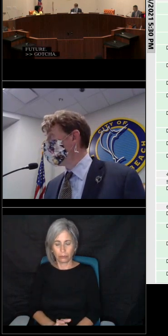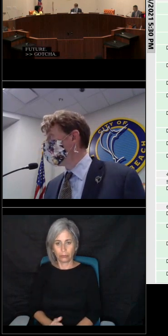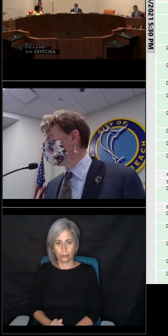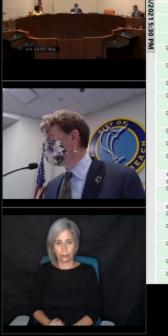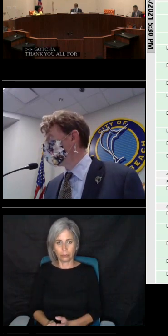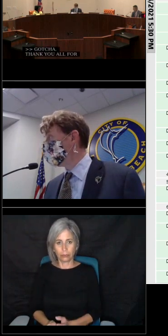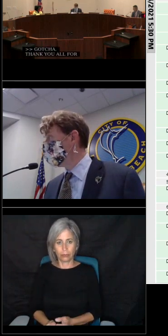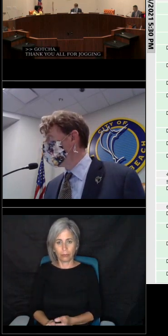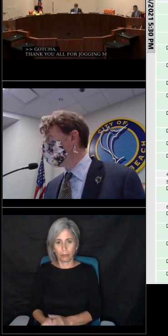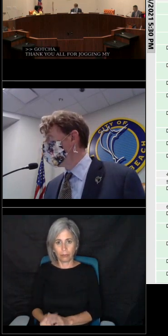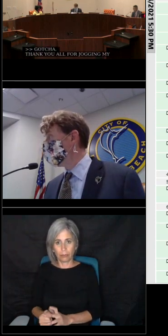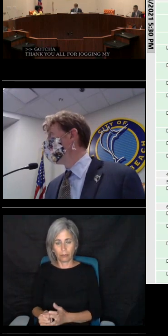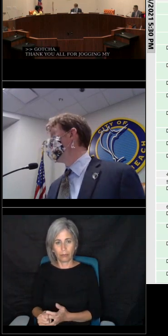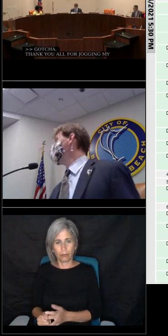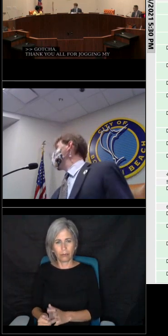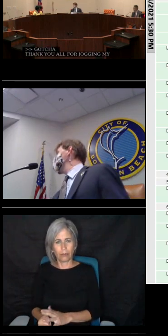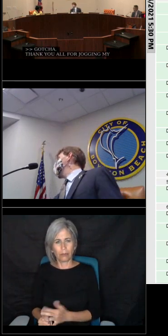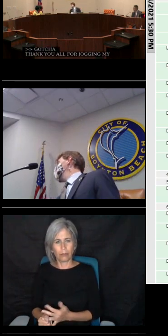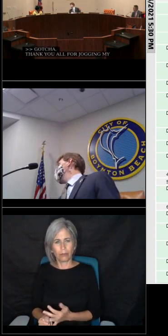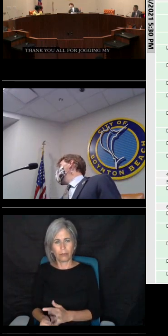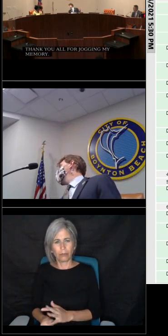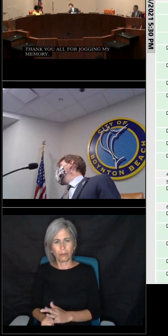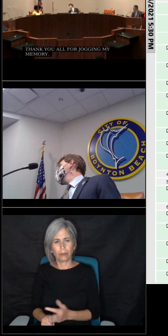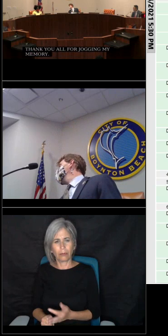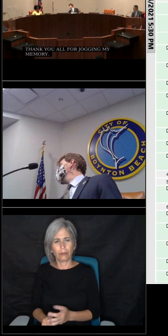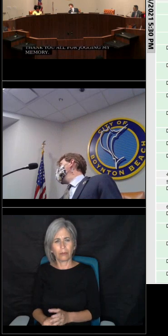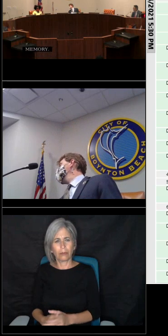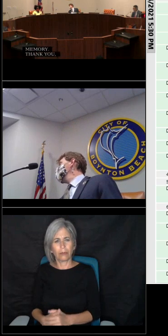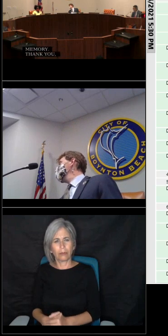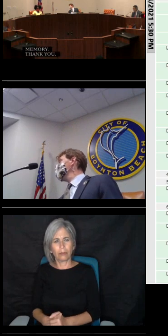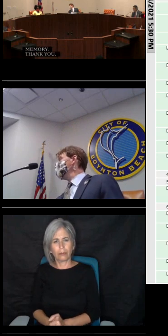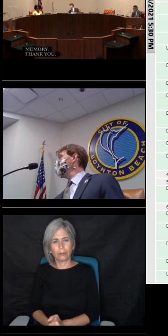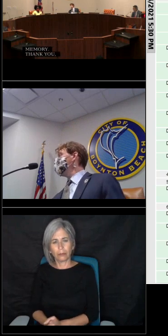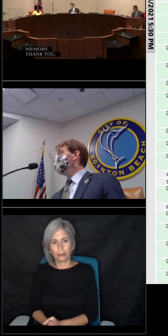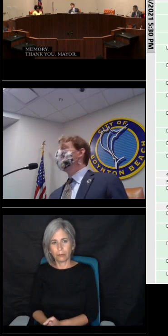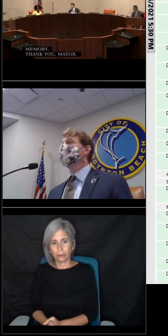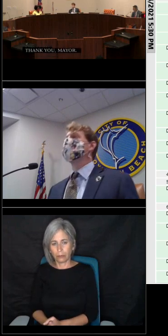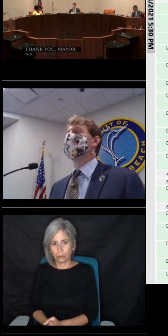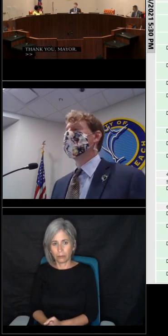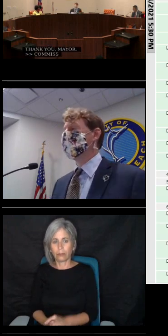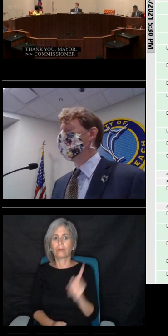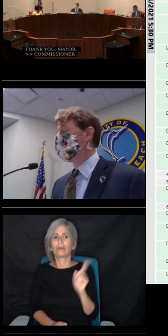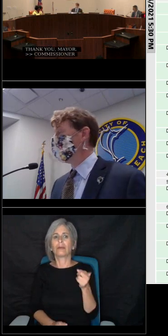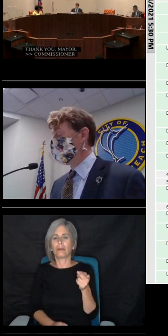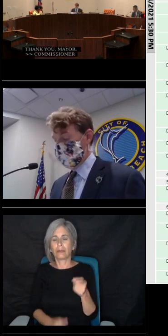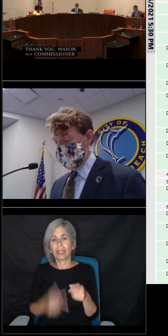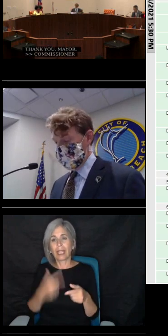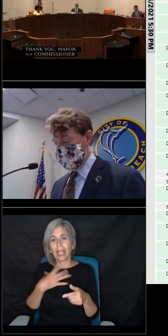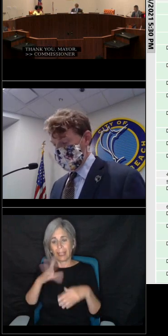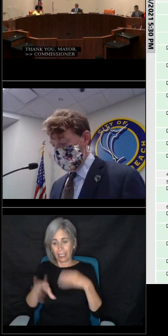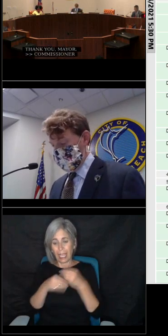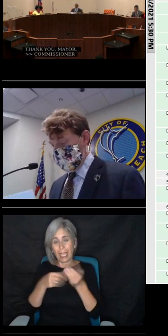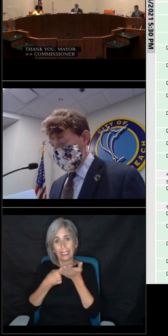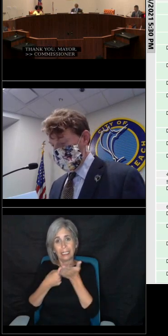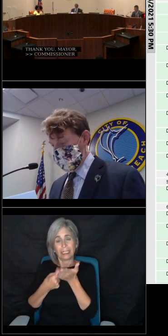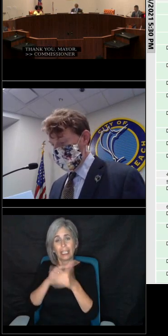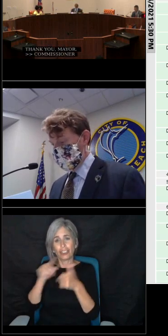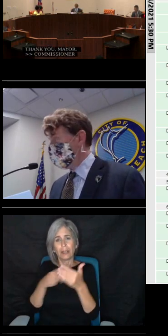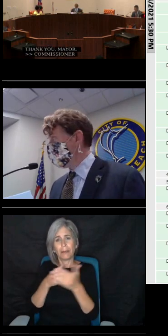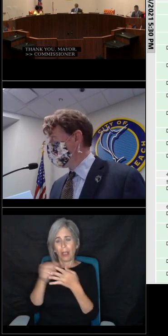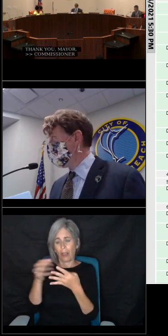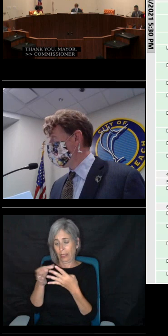Mr. Romulus? Is your green light on? Thank you. I'd like to add a discussion about the